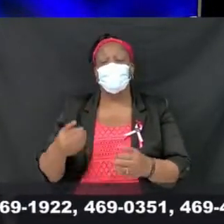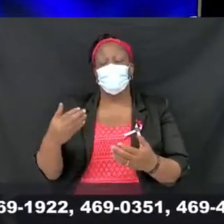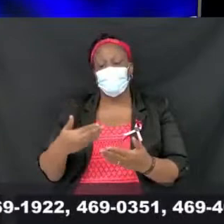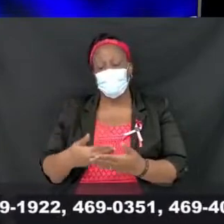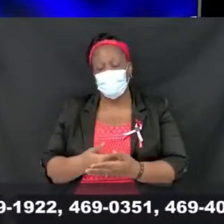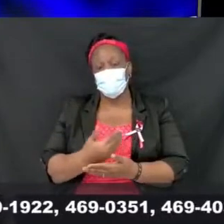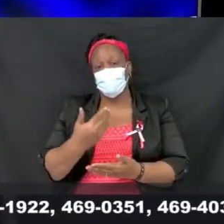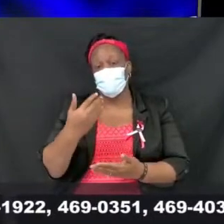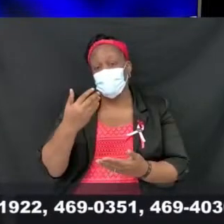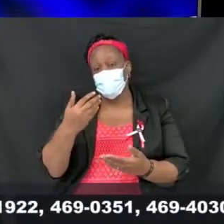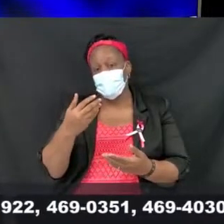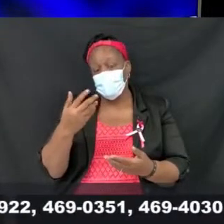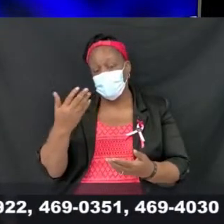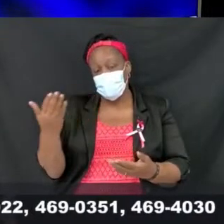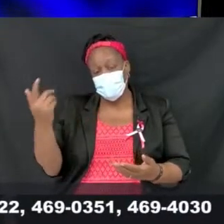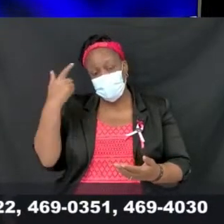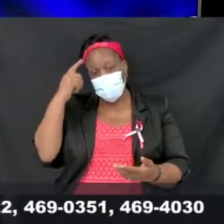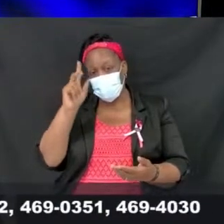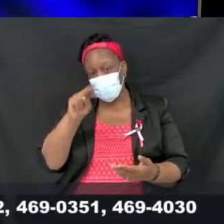24